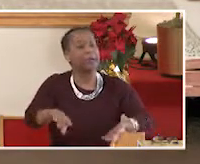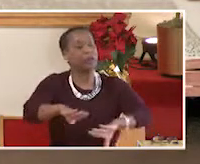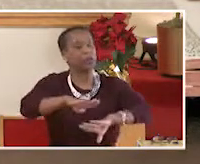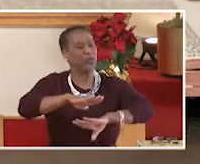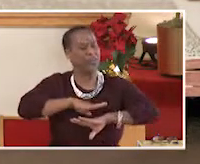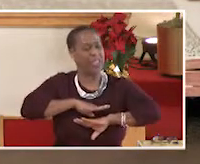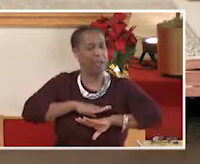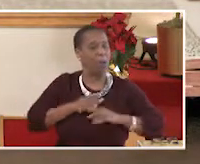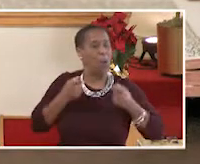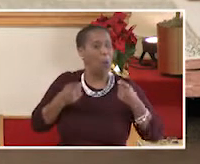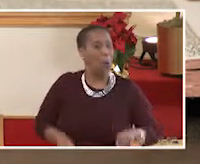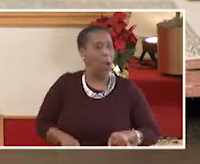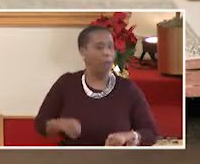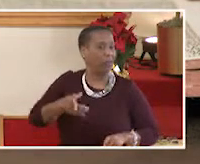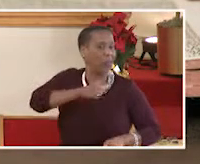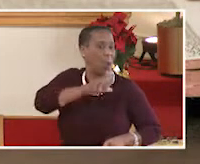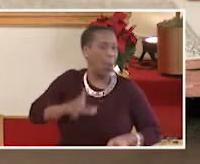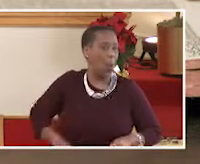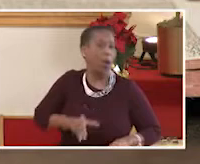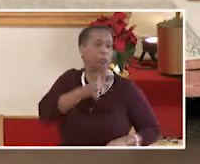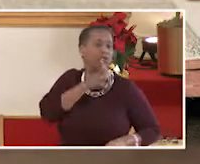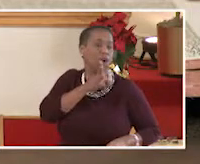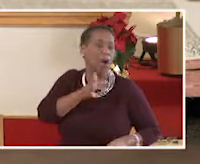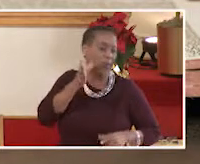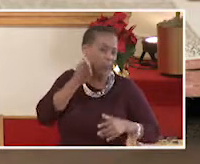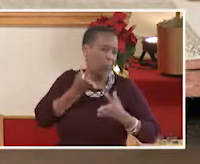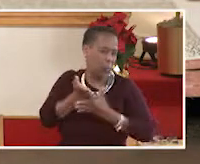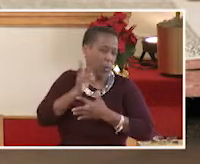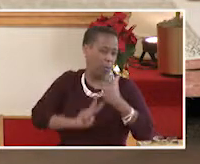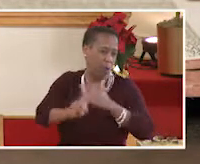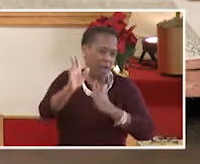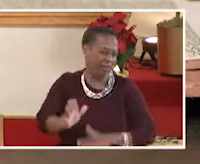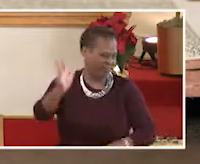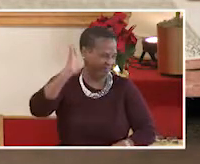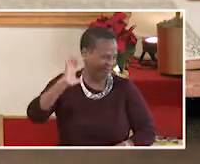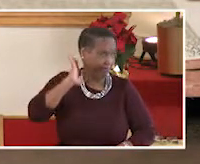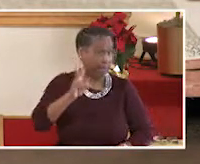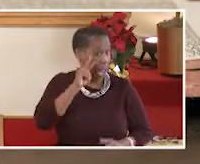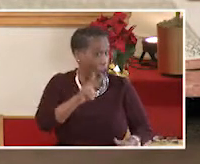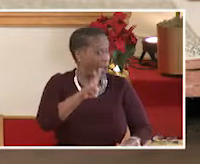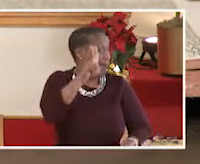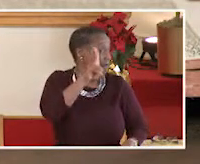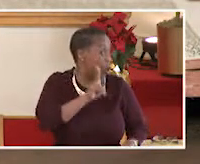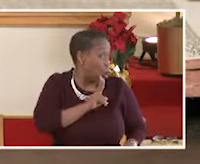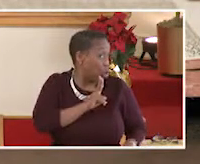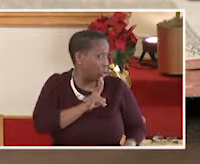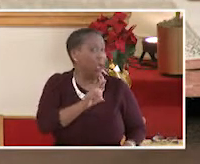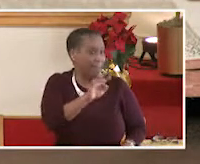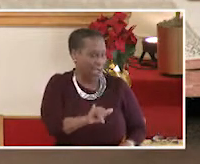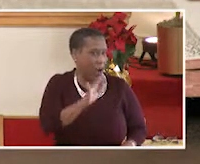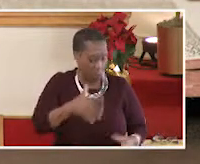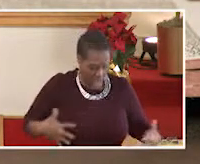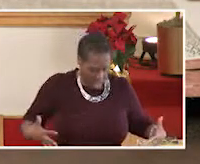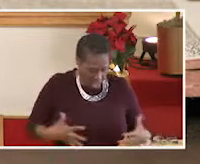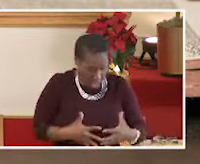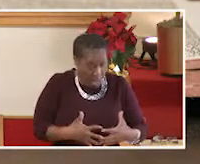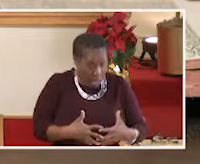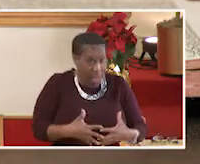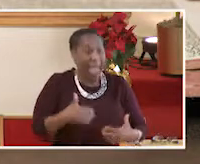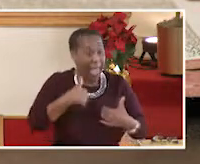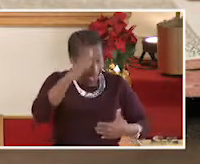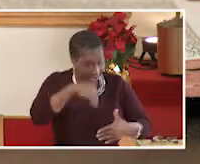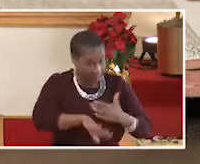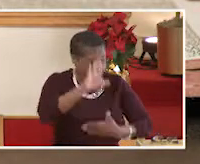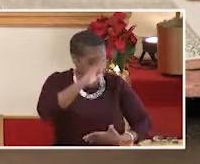been spoken by the Lord through the prophet. "Look, the virgin shall conceive and bear a son, and they